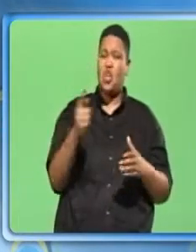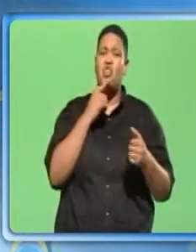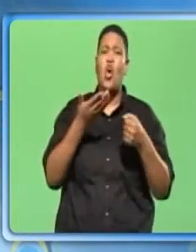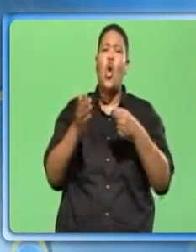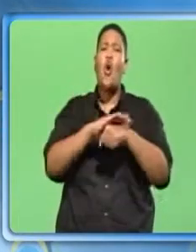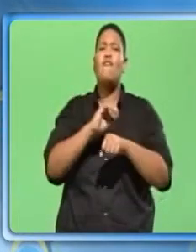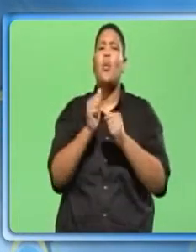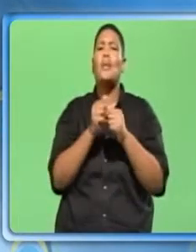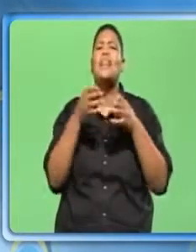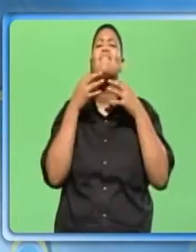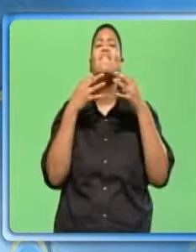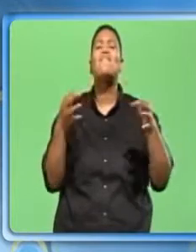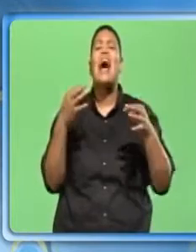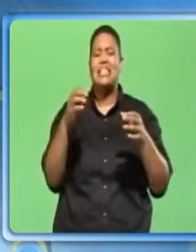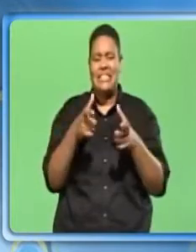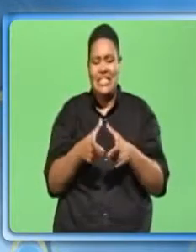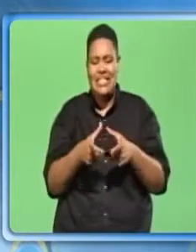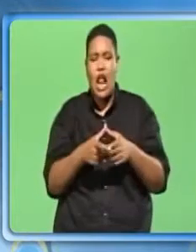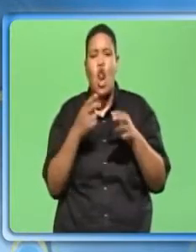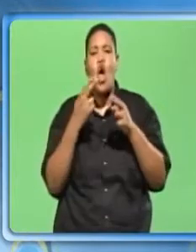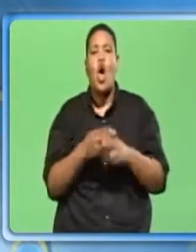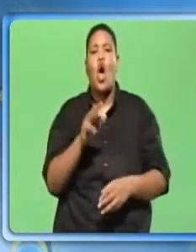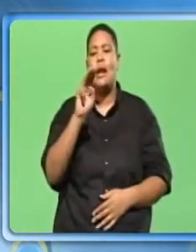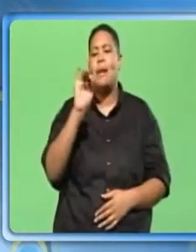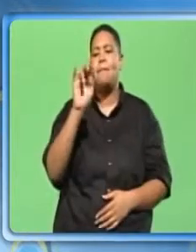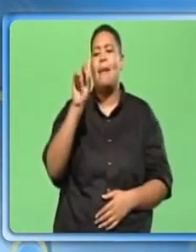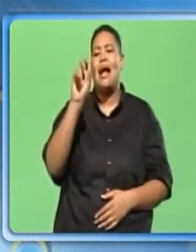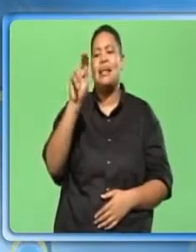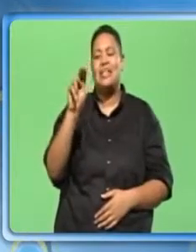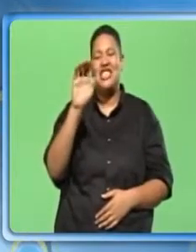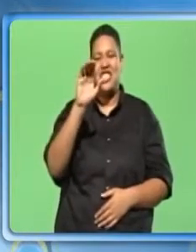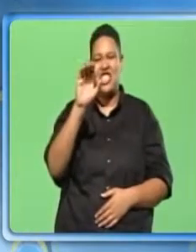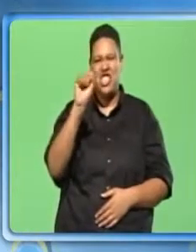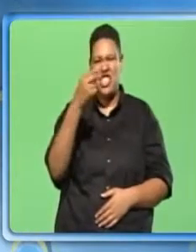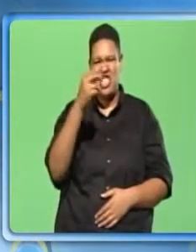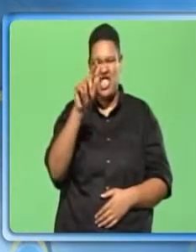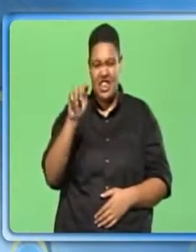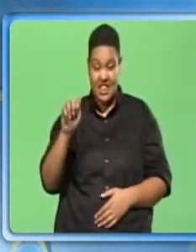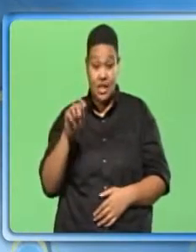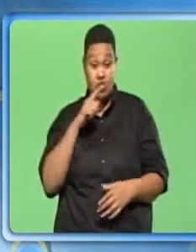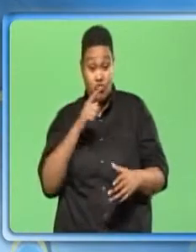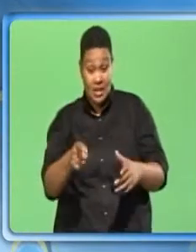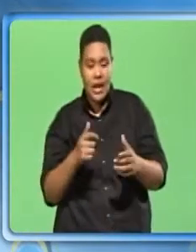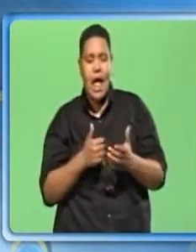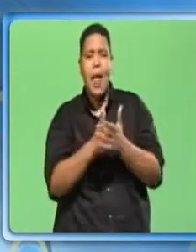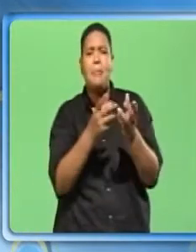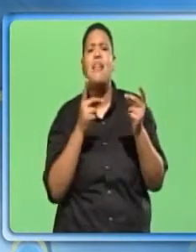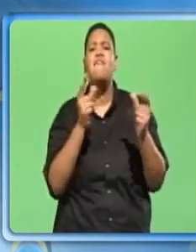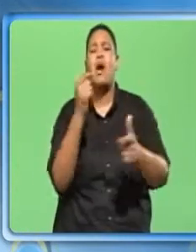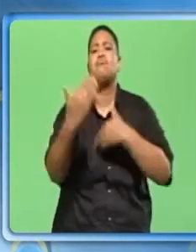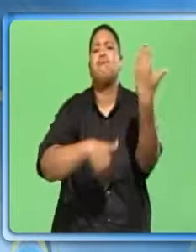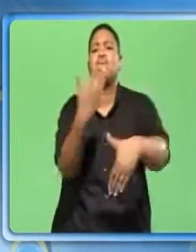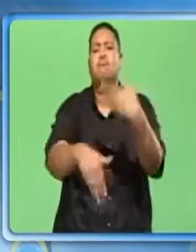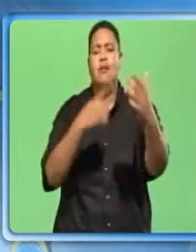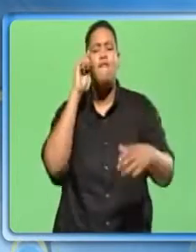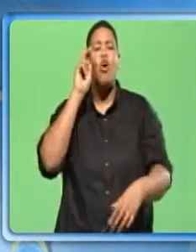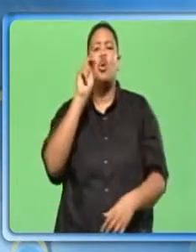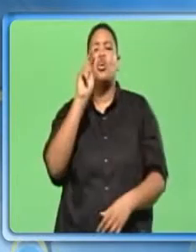layer of fatty cells called the myelin sheath. This aids in the fast flow of impulses along the